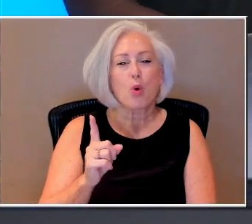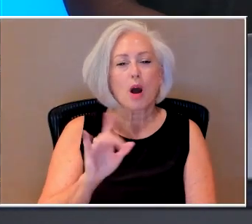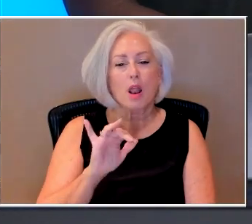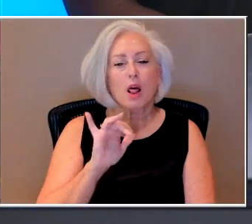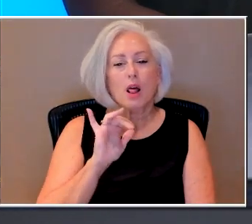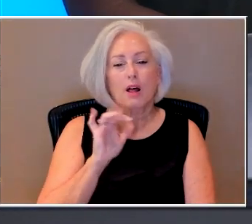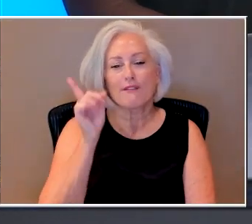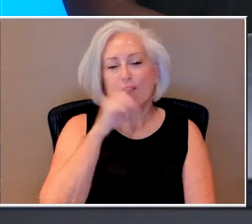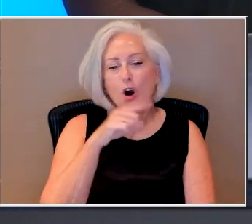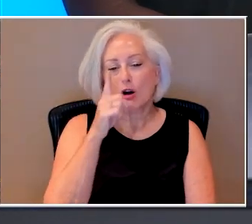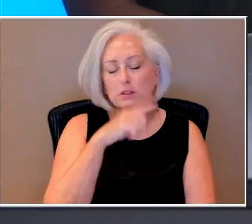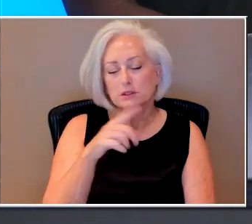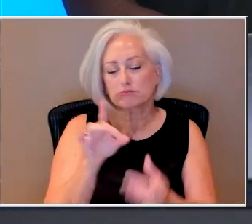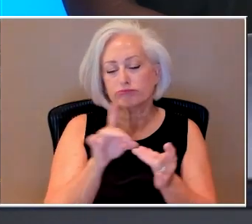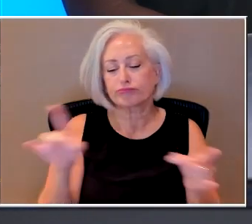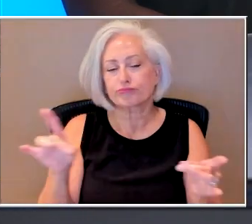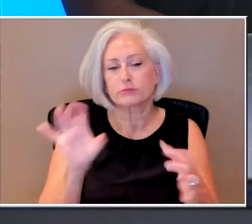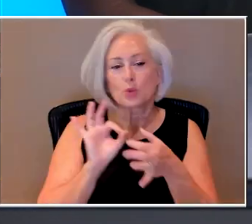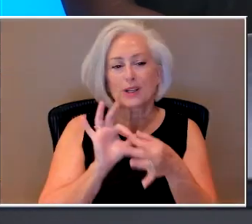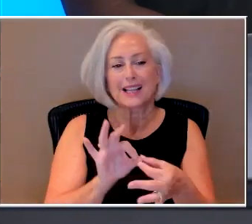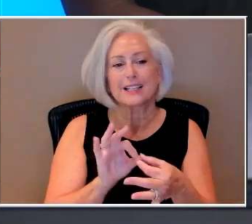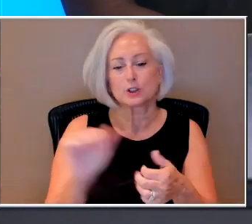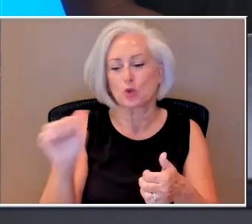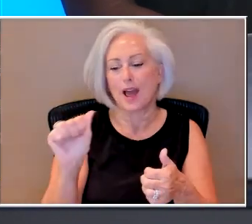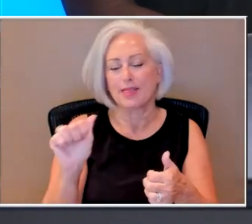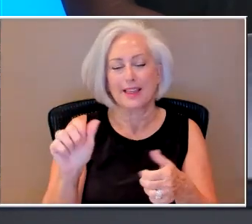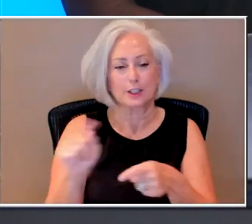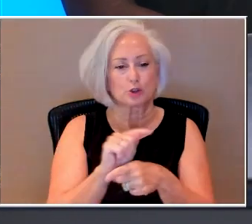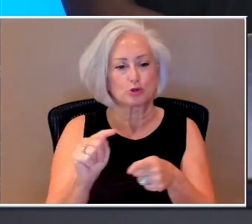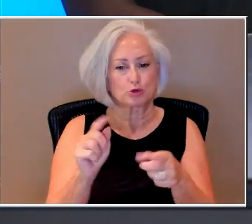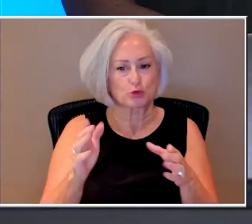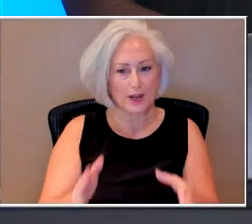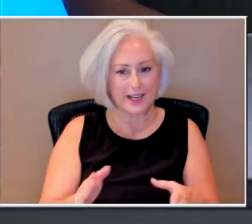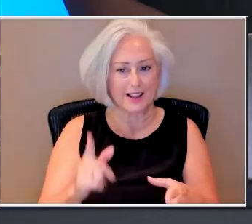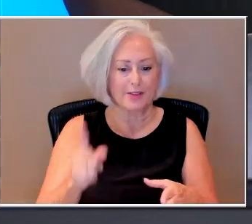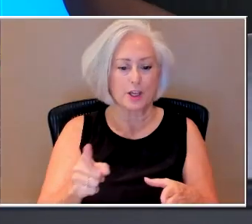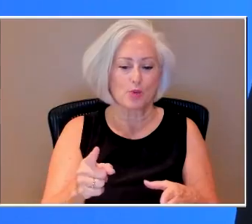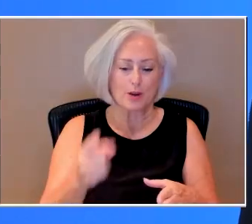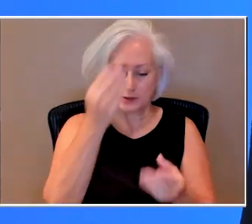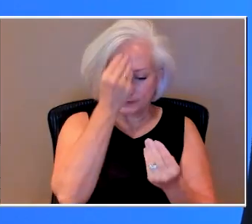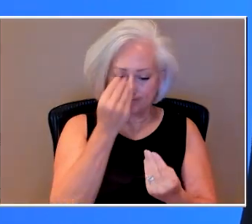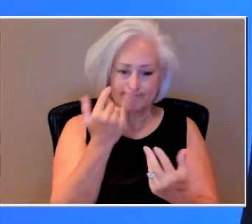you'd like to bust for parents or any young athletes that are watching?